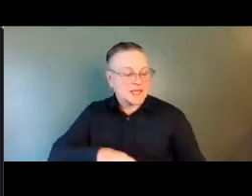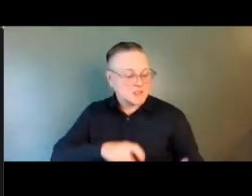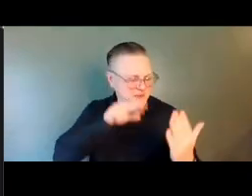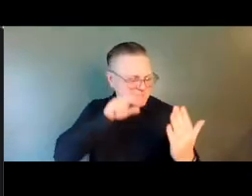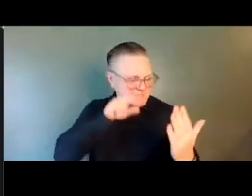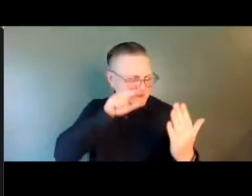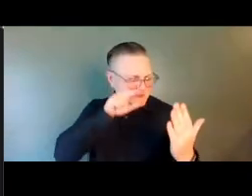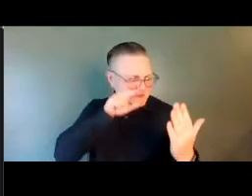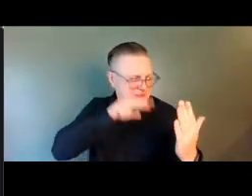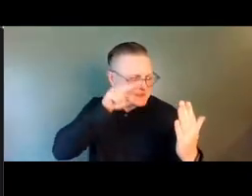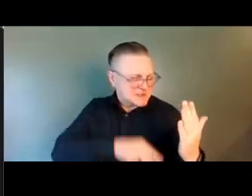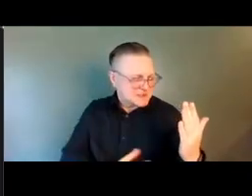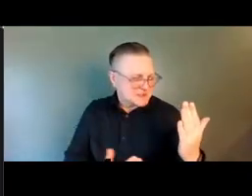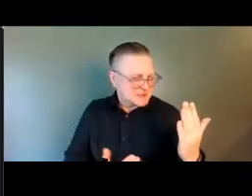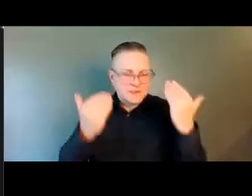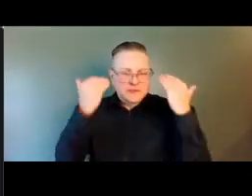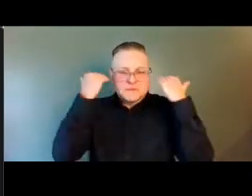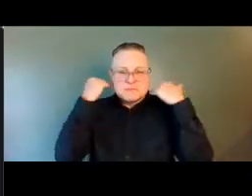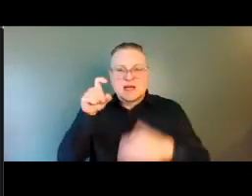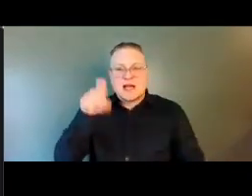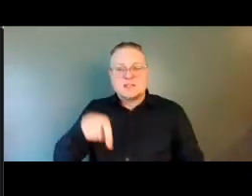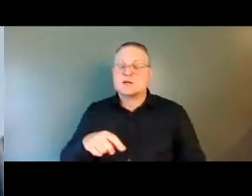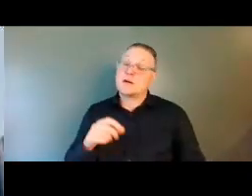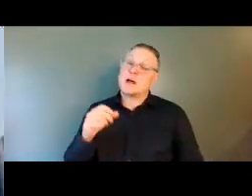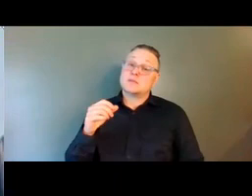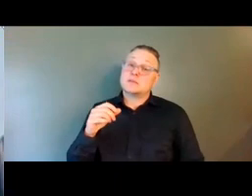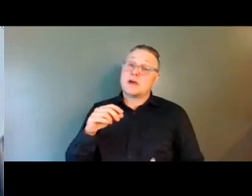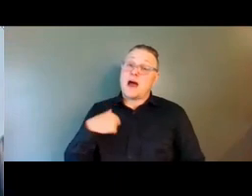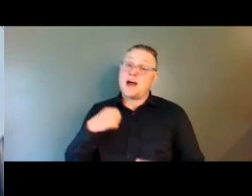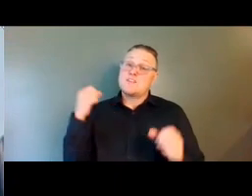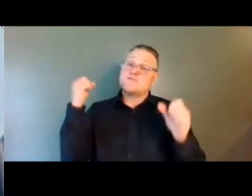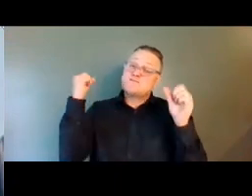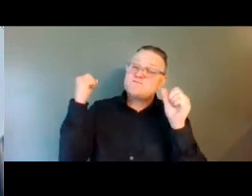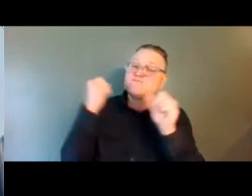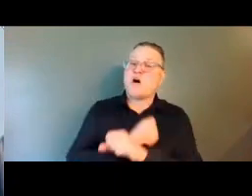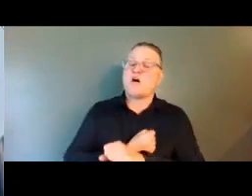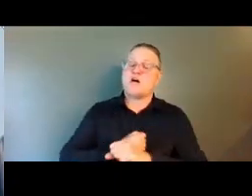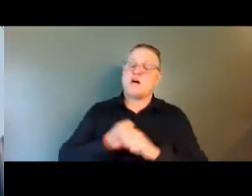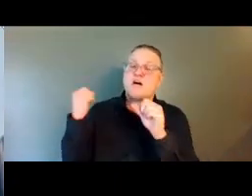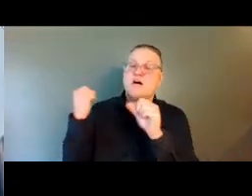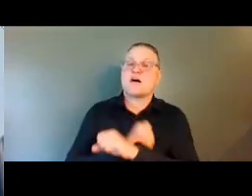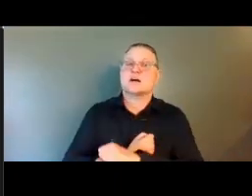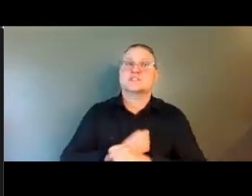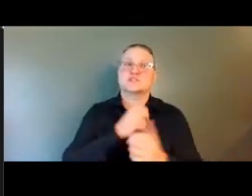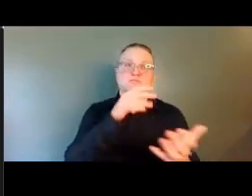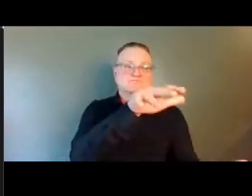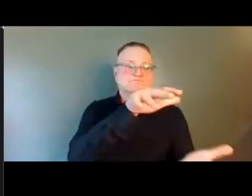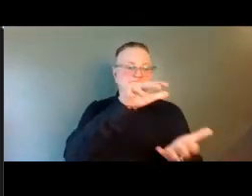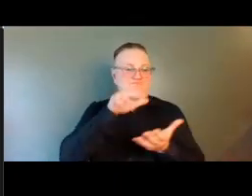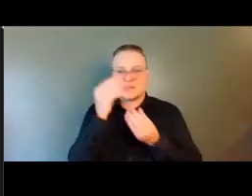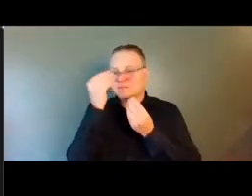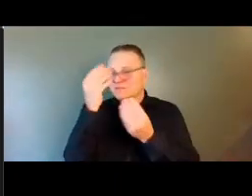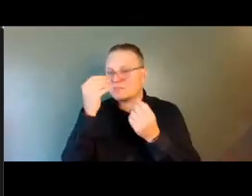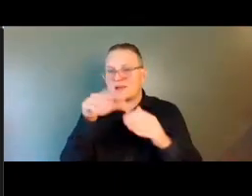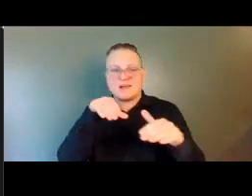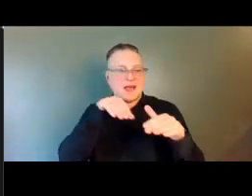consumed. I had to fight to get my materials in a manner that I could read them and access them.